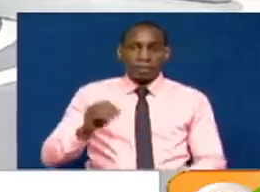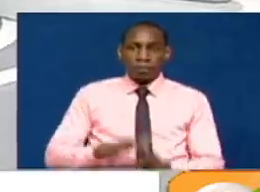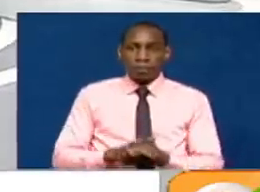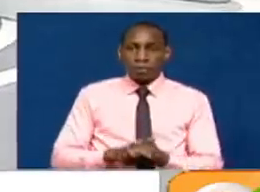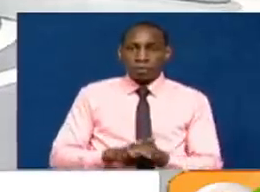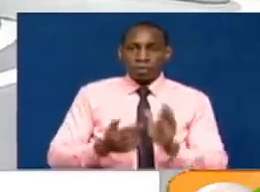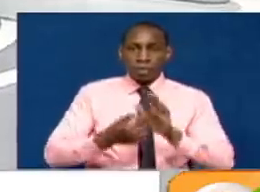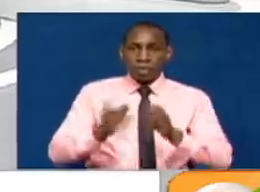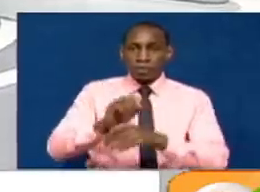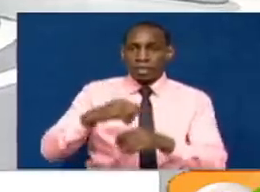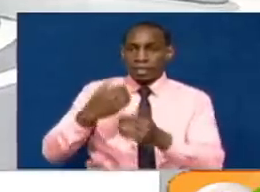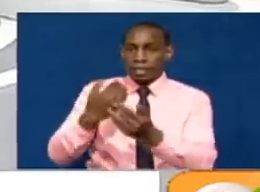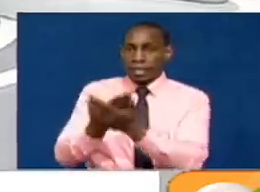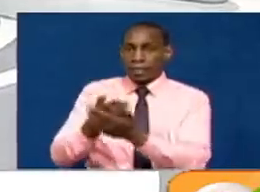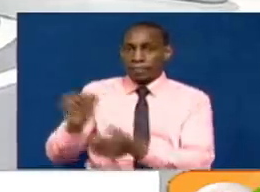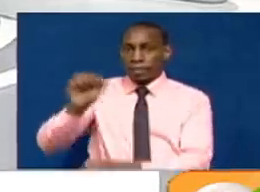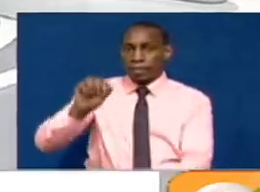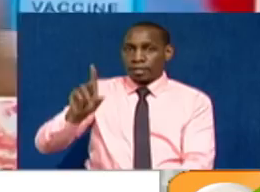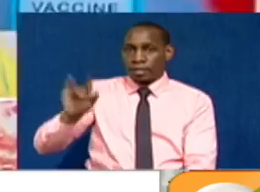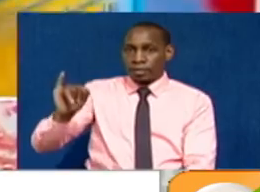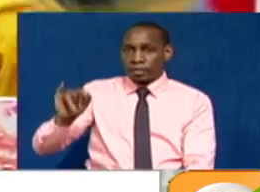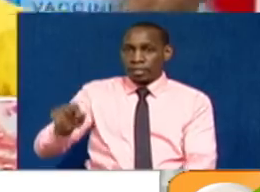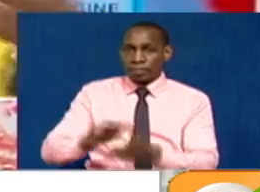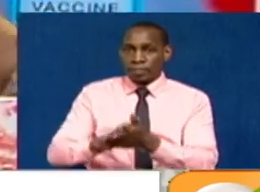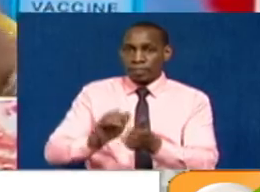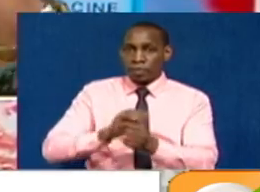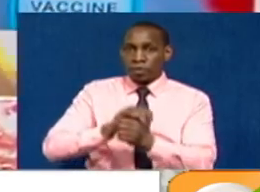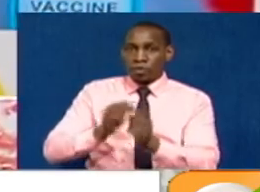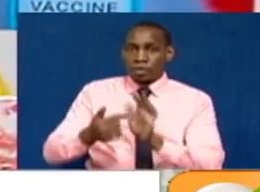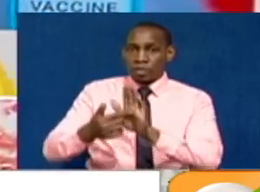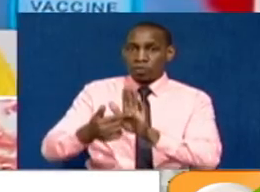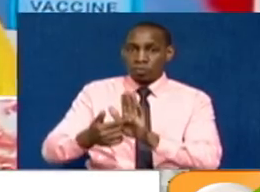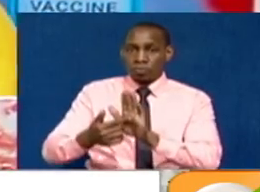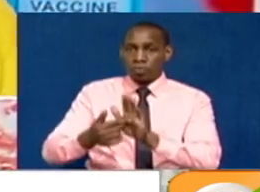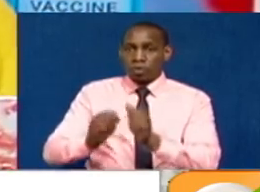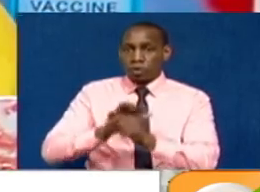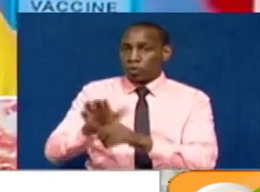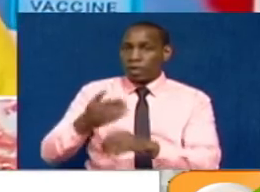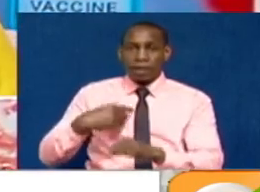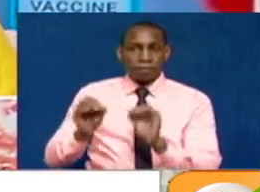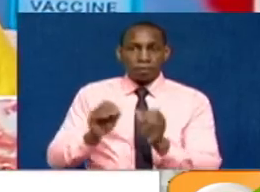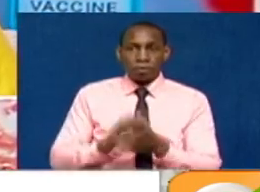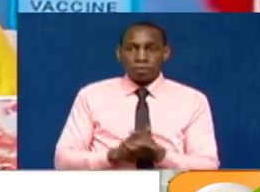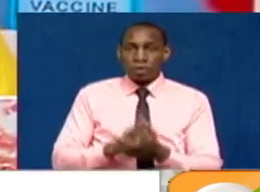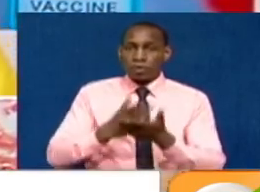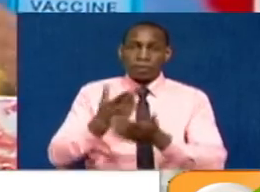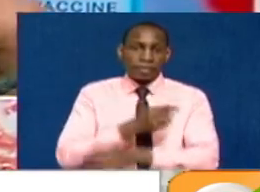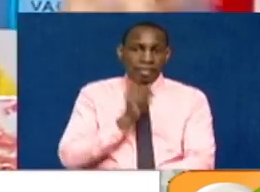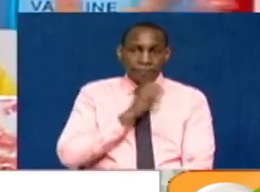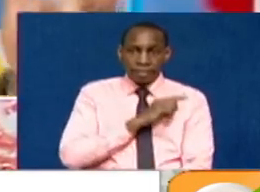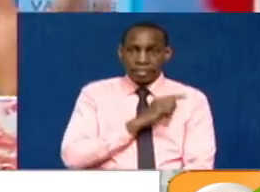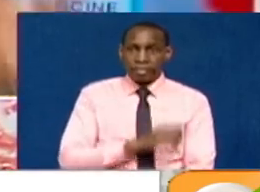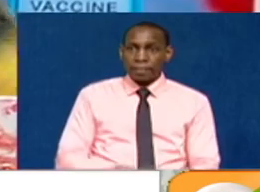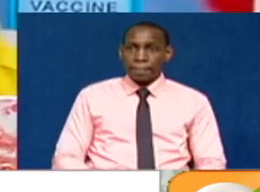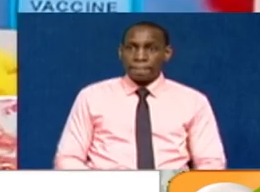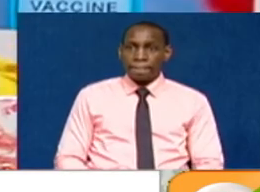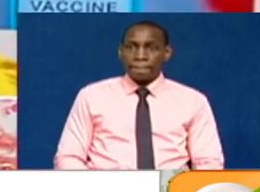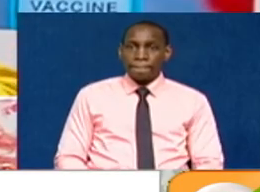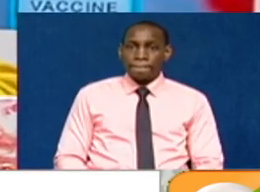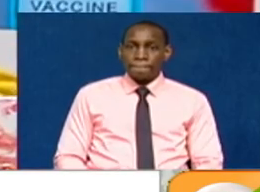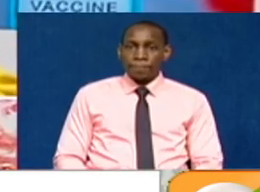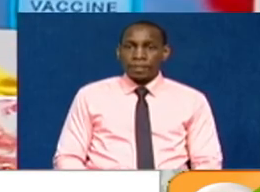when you arrived in Riyadh, and also of course the test, the negative test as you leave and as you come back. Despite the vaccine and what you're seeing and easing of